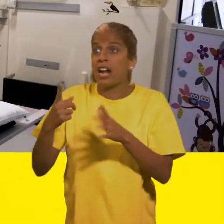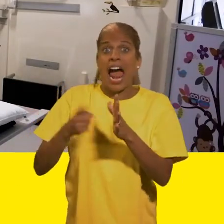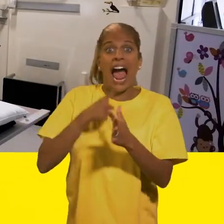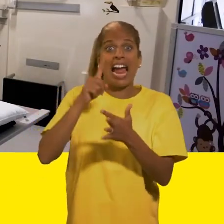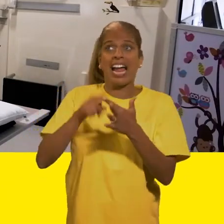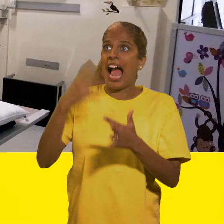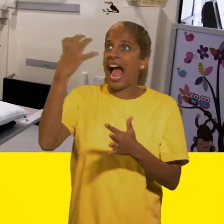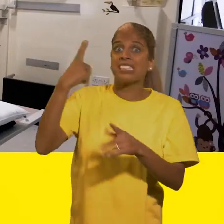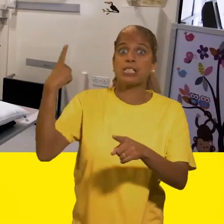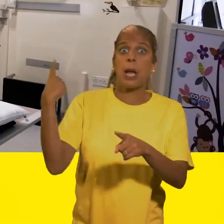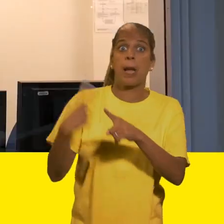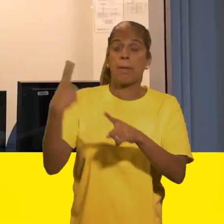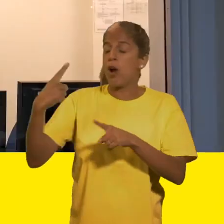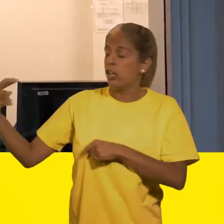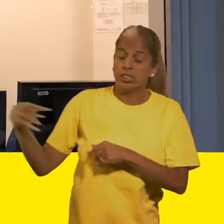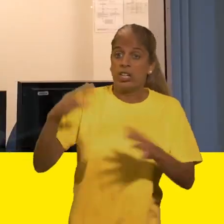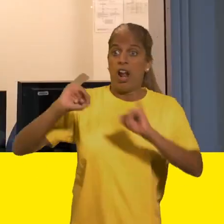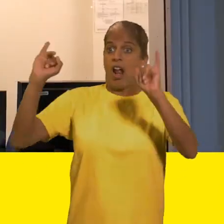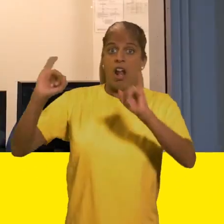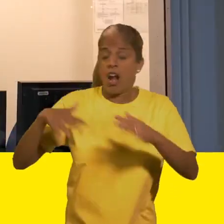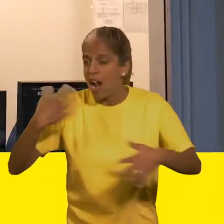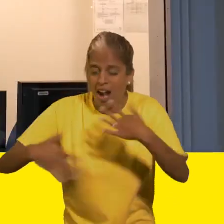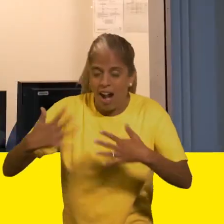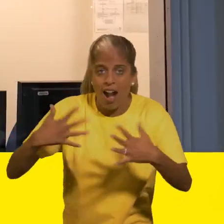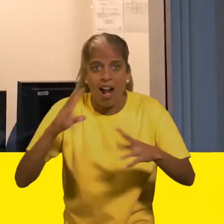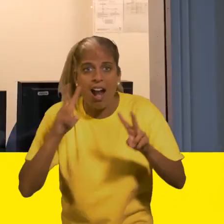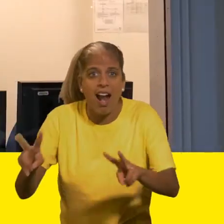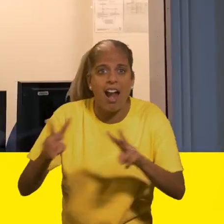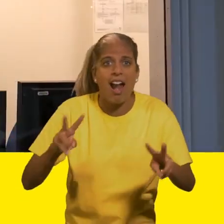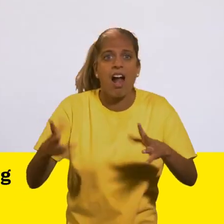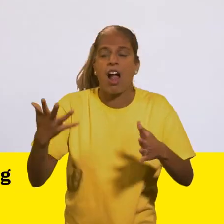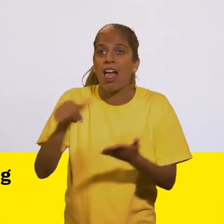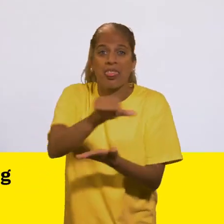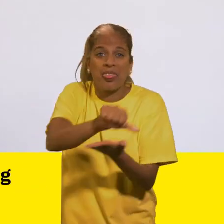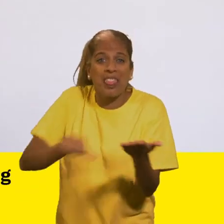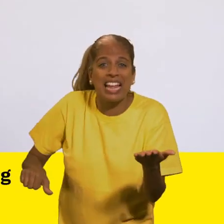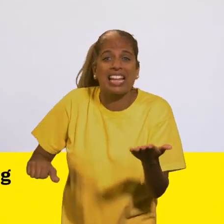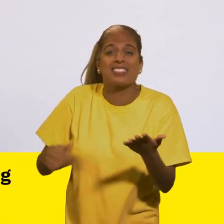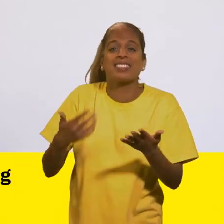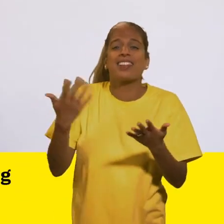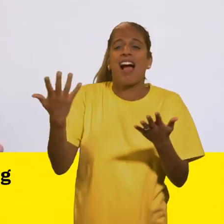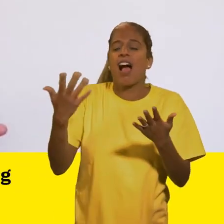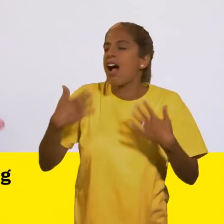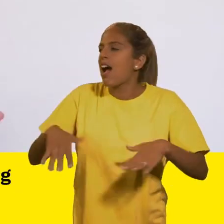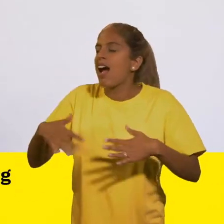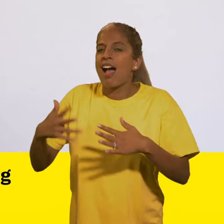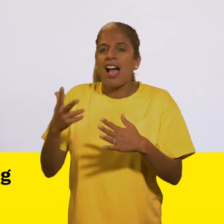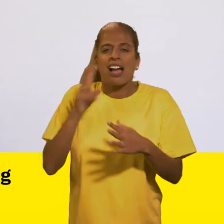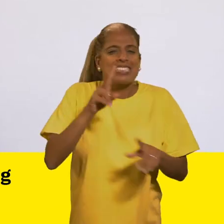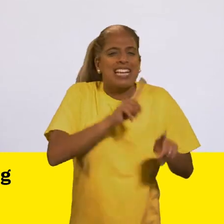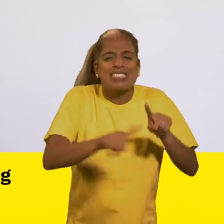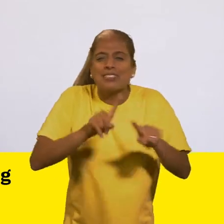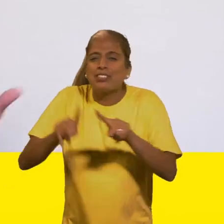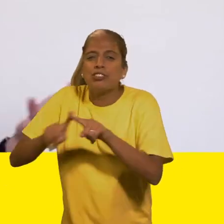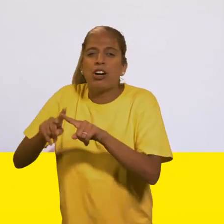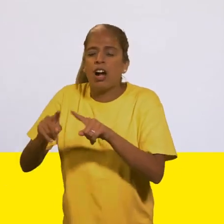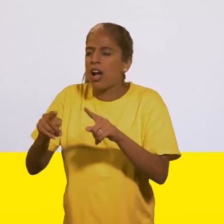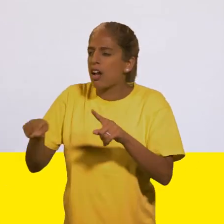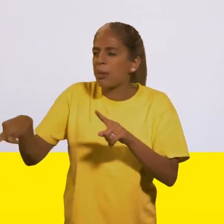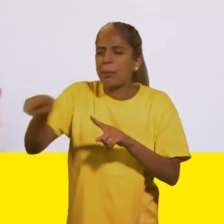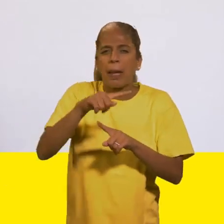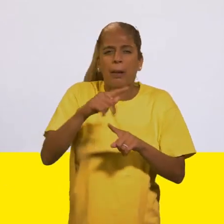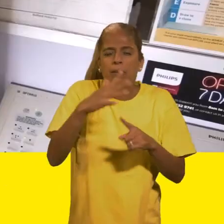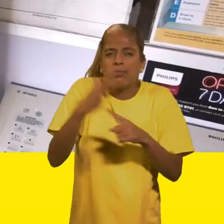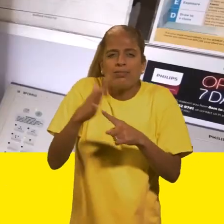witnessing massive trauma in A&E, you could be in theatre. It kind of feels like you're doing something so important for so